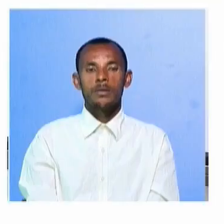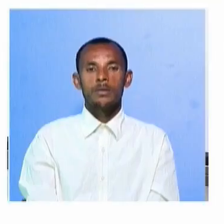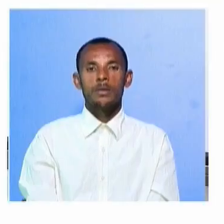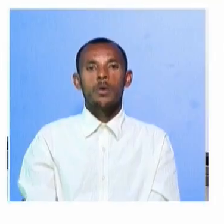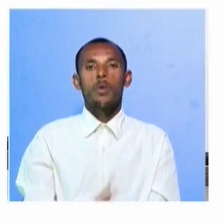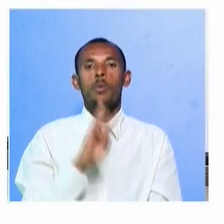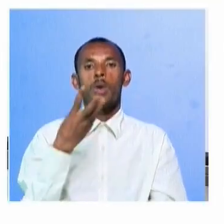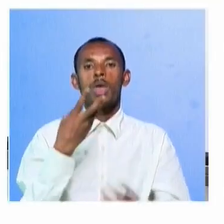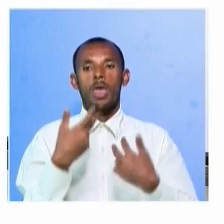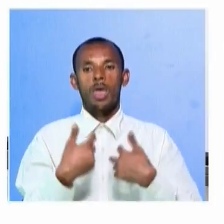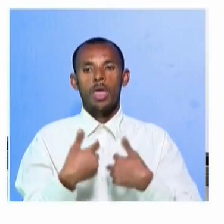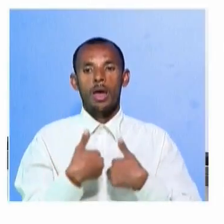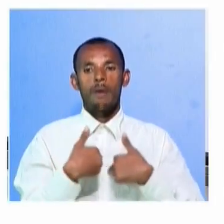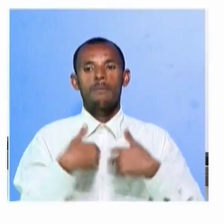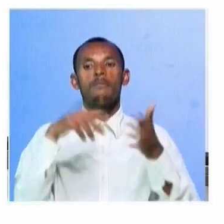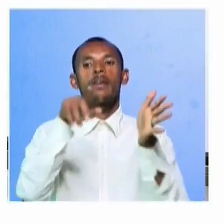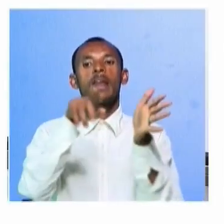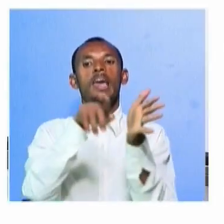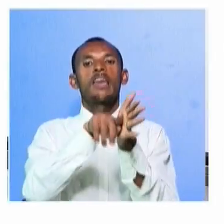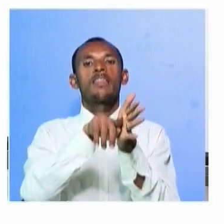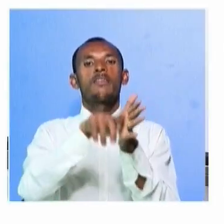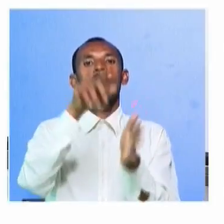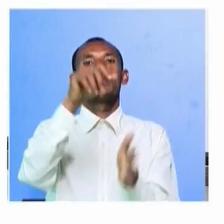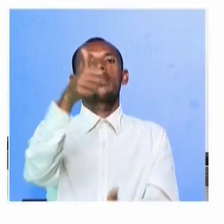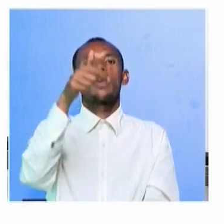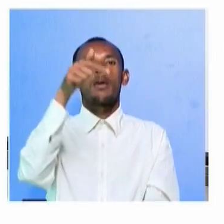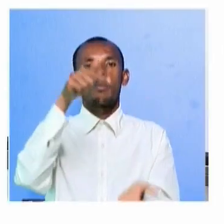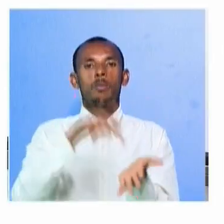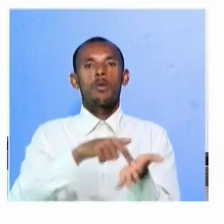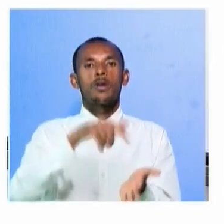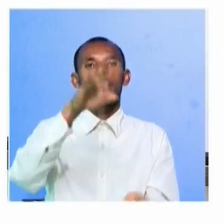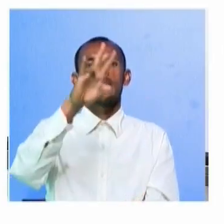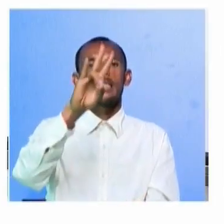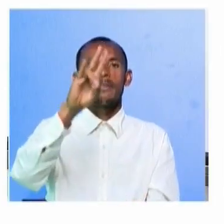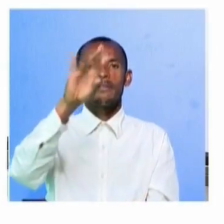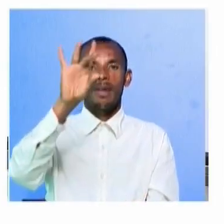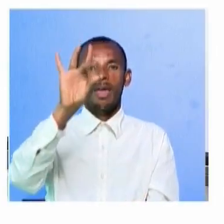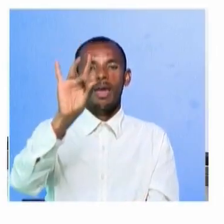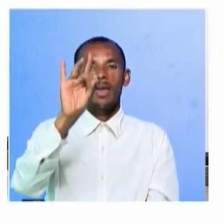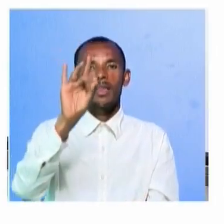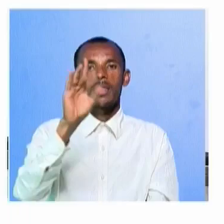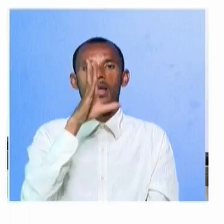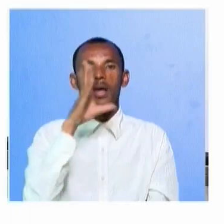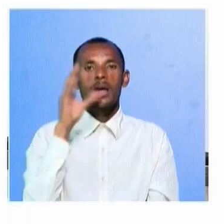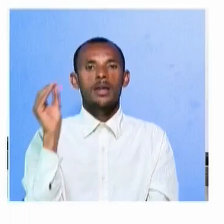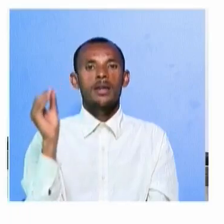we have negative 10.78 and